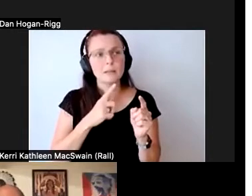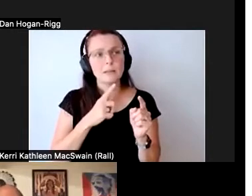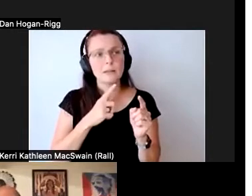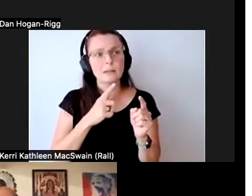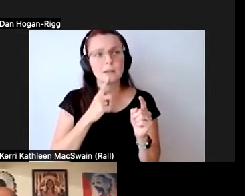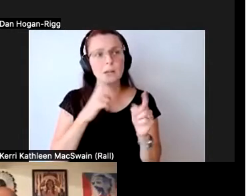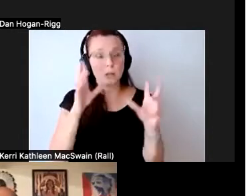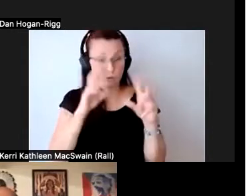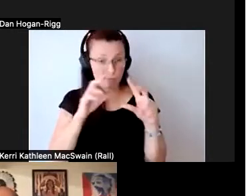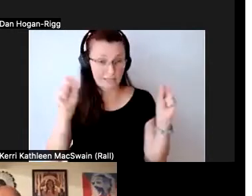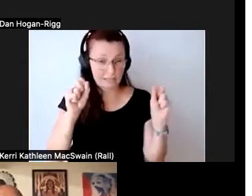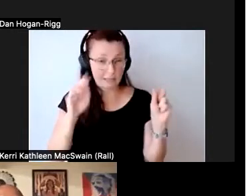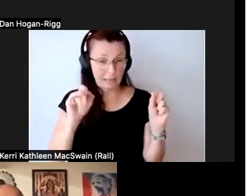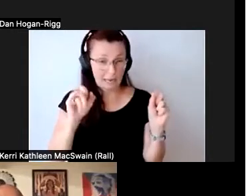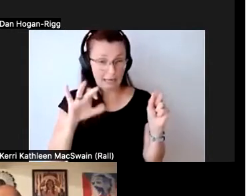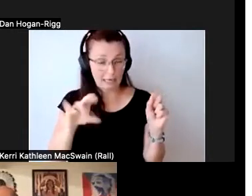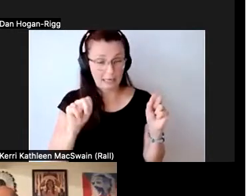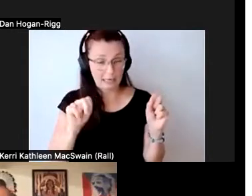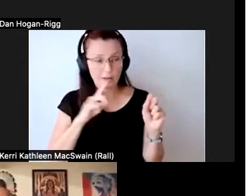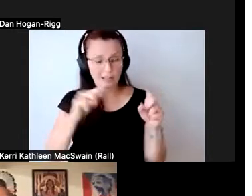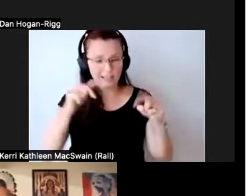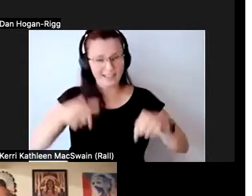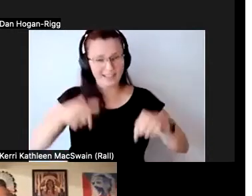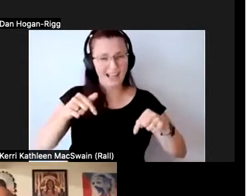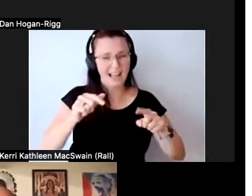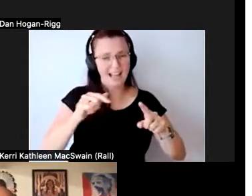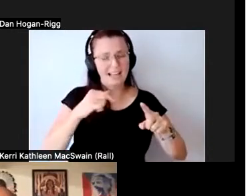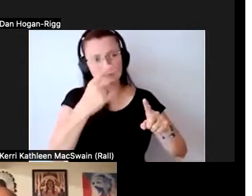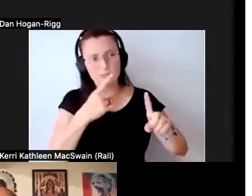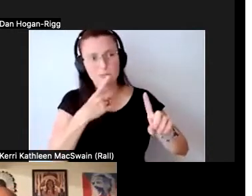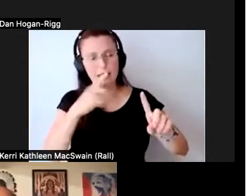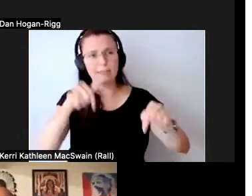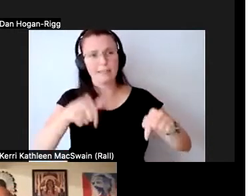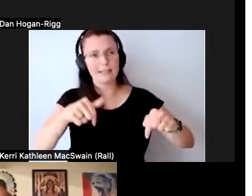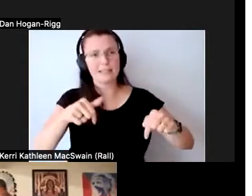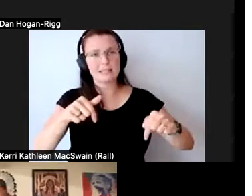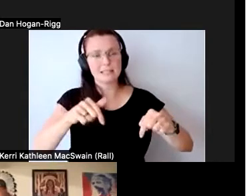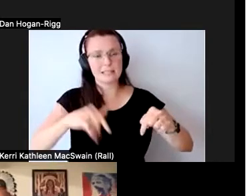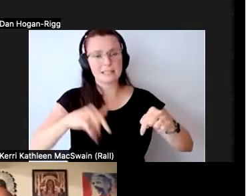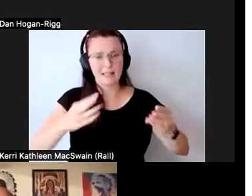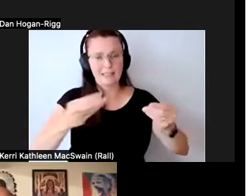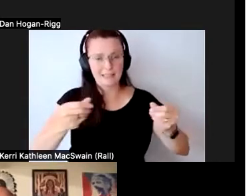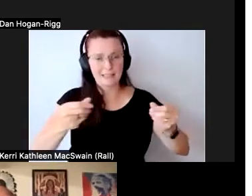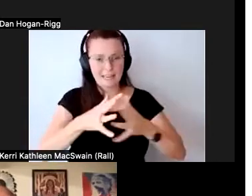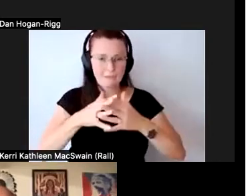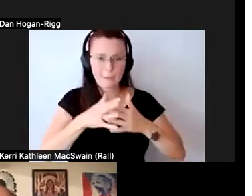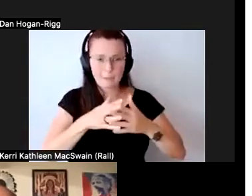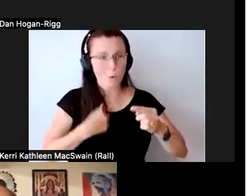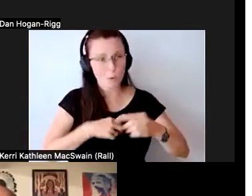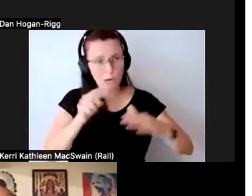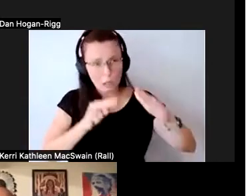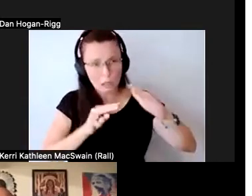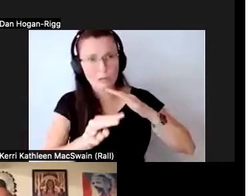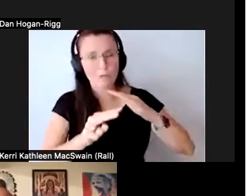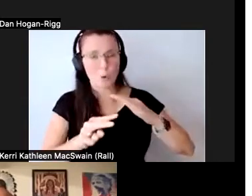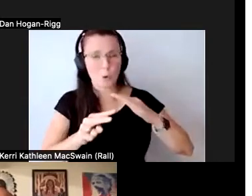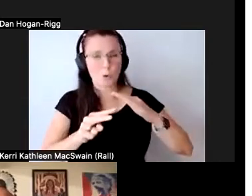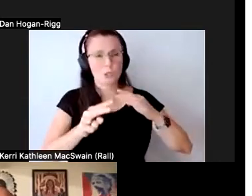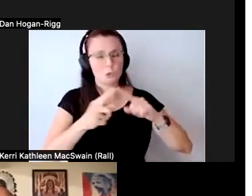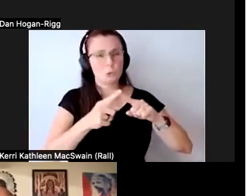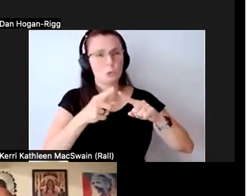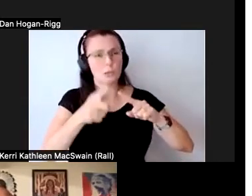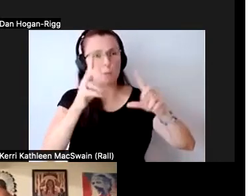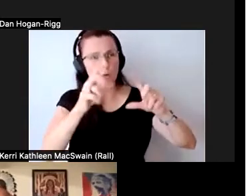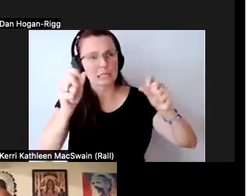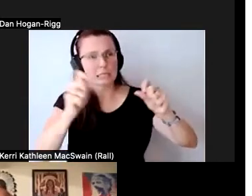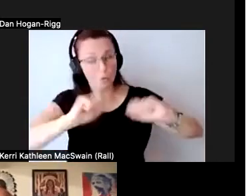we're in America and it's a land of second chances. And I'm looking forward to him waking up and realizing that people are dying